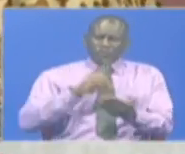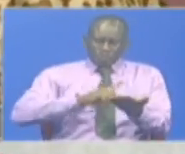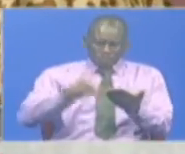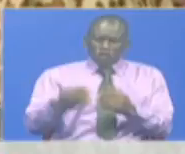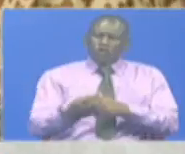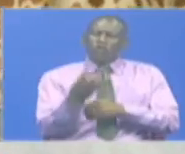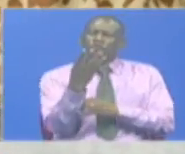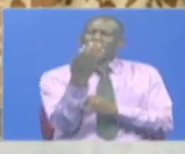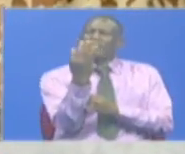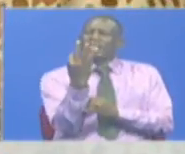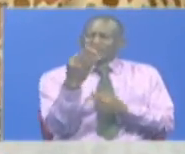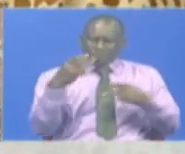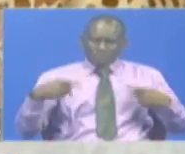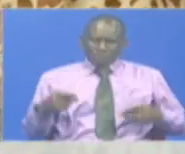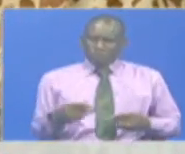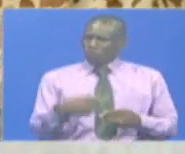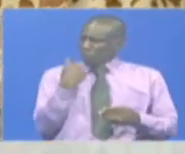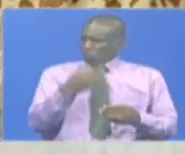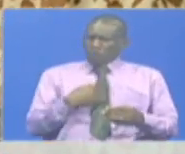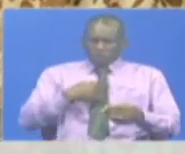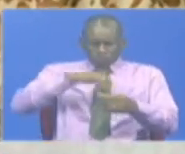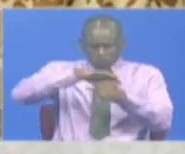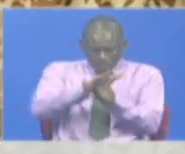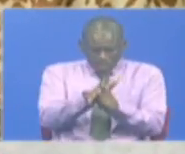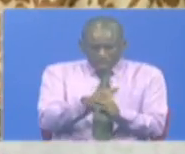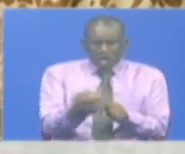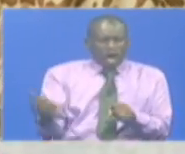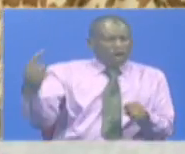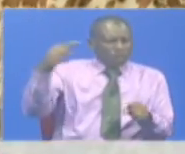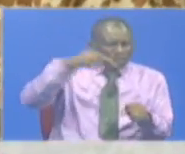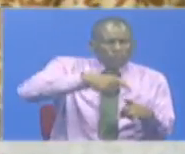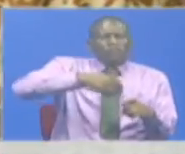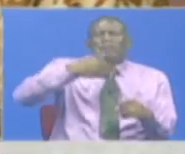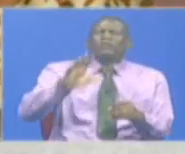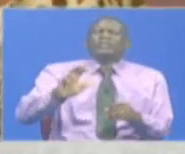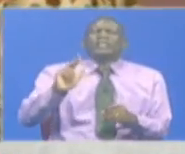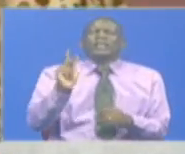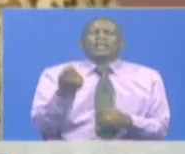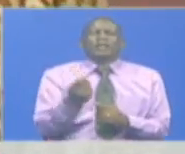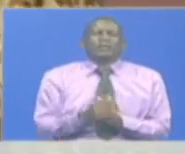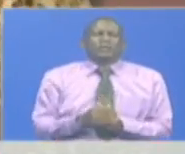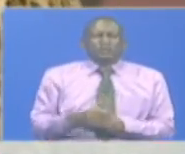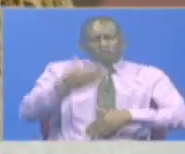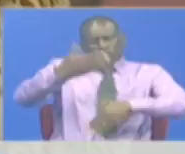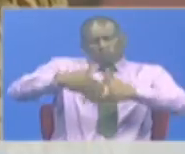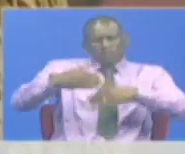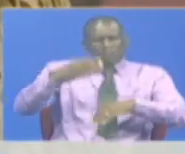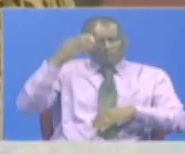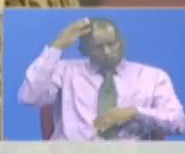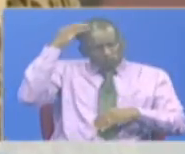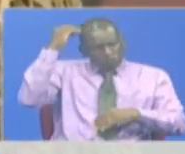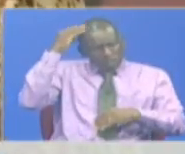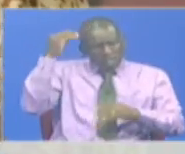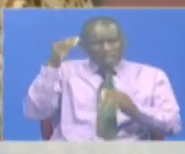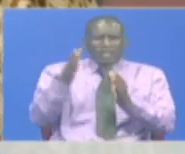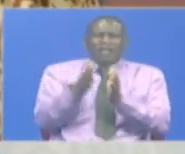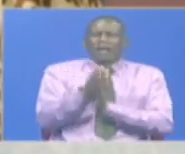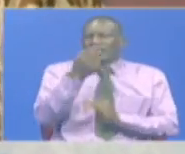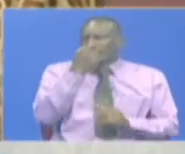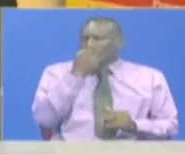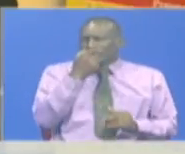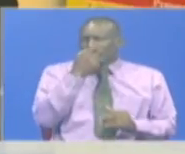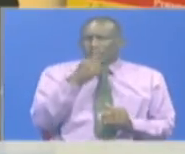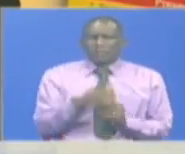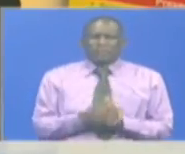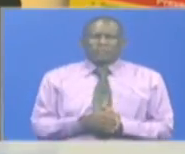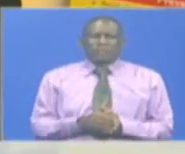cases have recently crossed the border from neighboring Somalia and Tanzania.